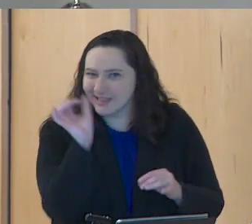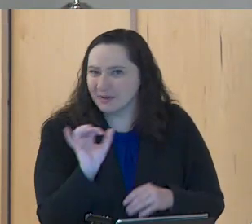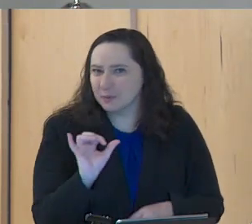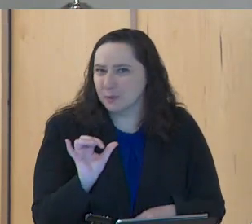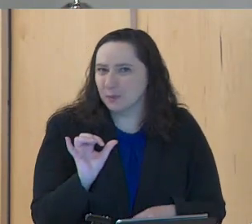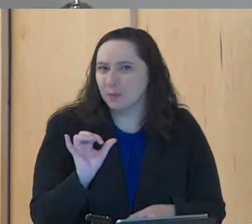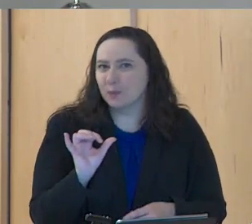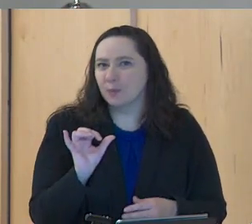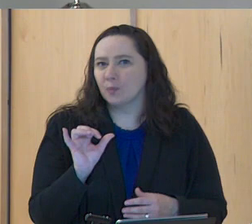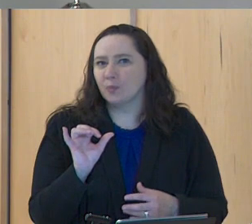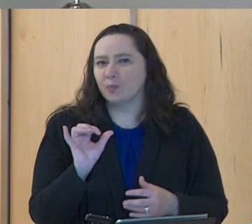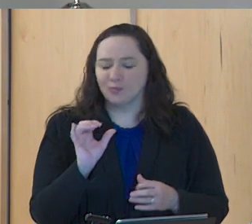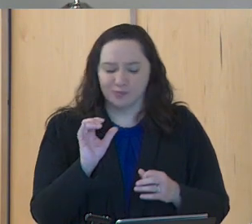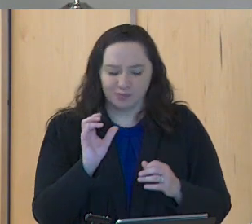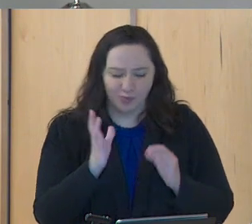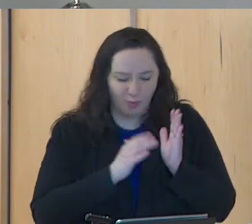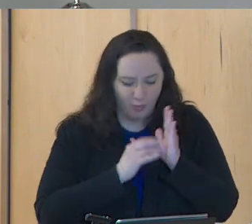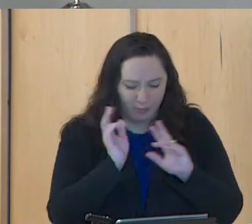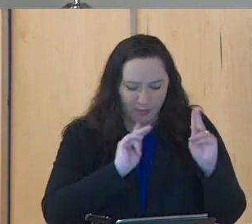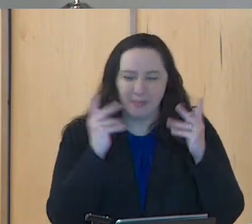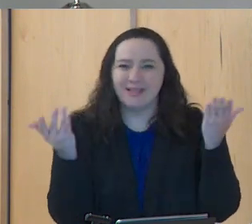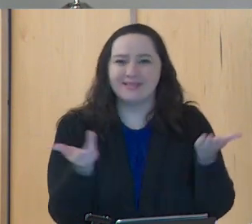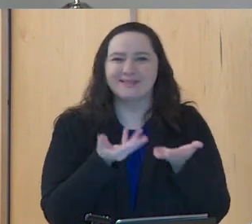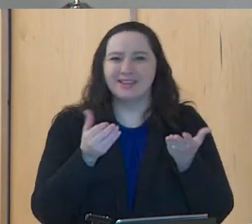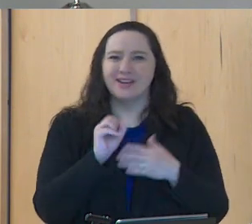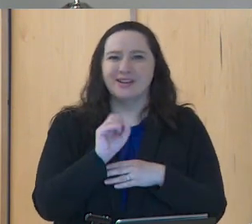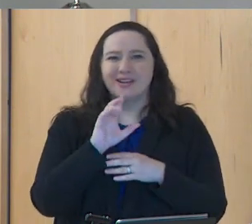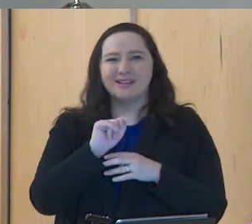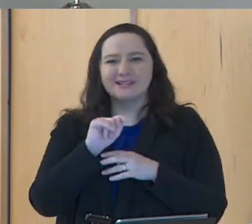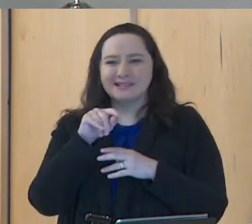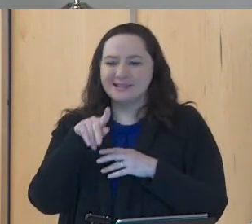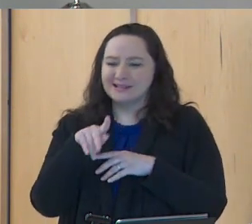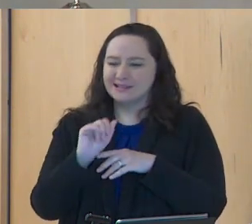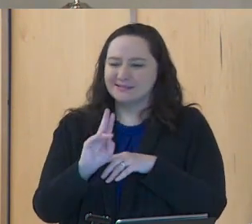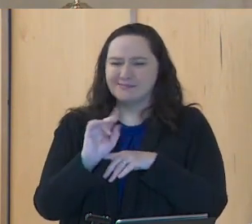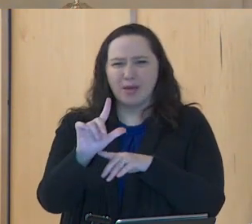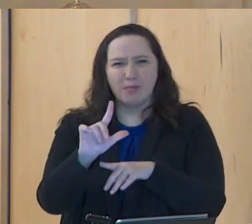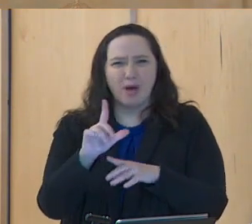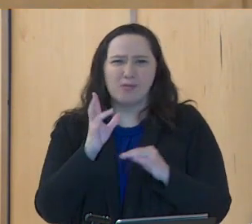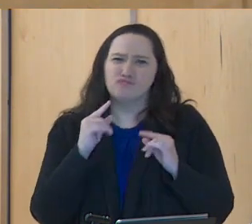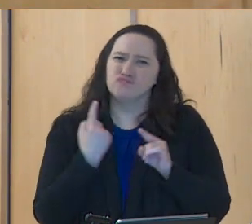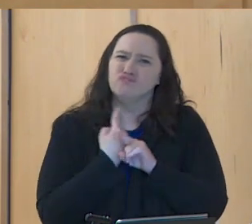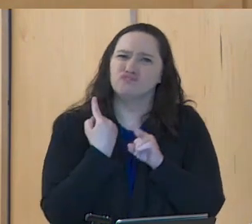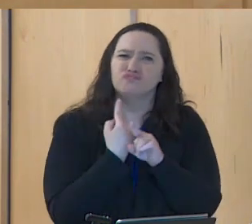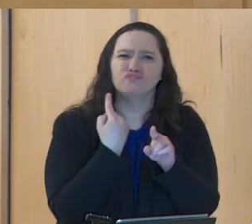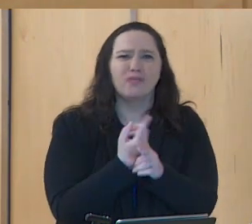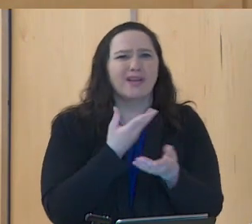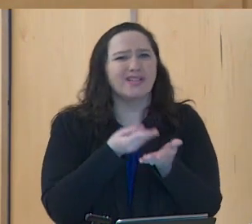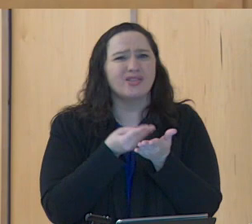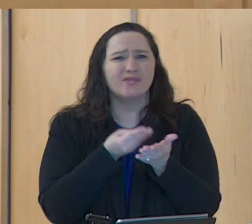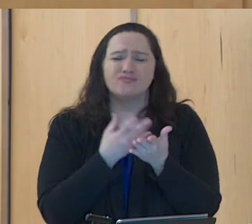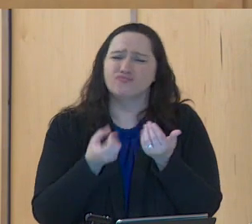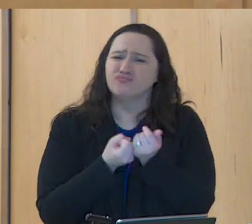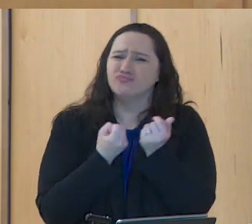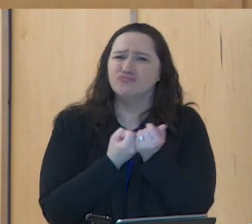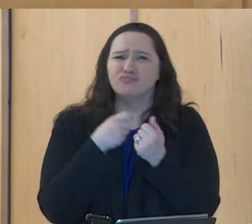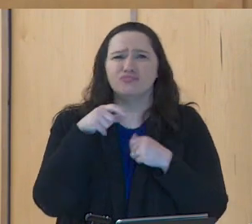generous people at St. Paul who regularly and generously bring offerings to honor the